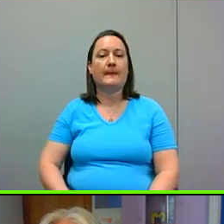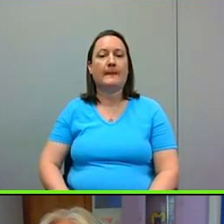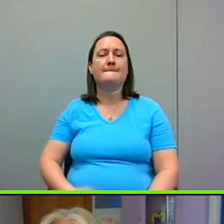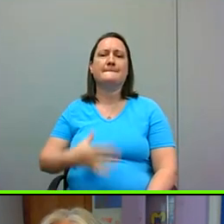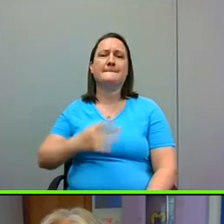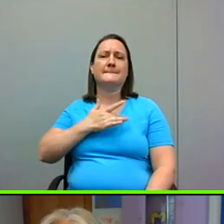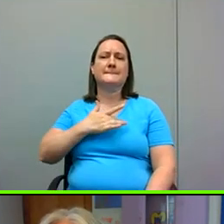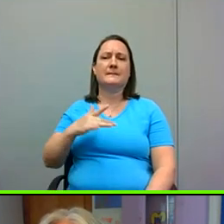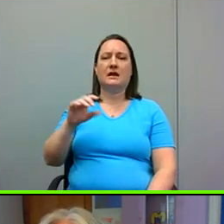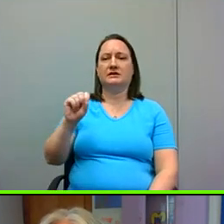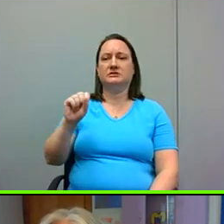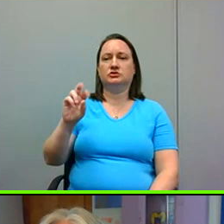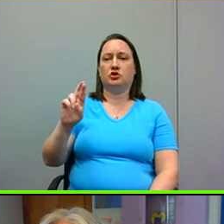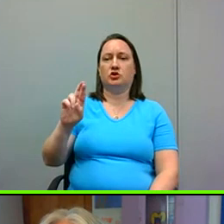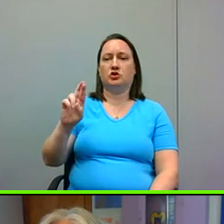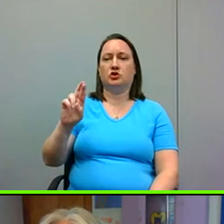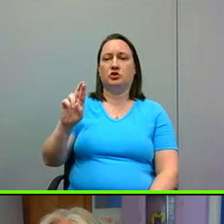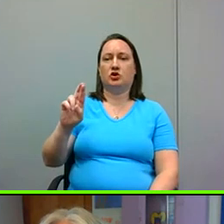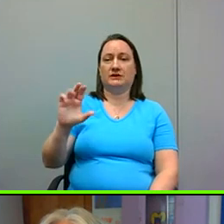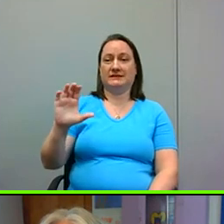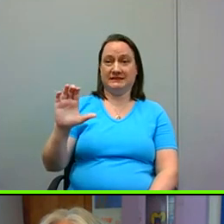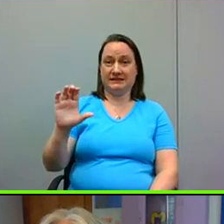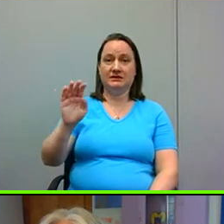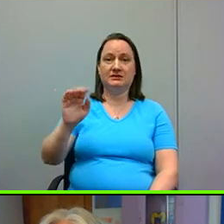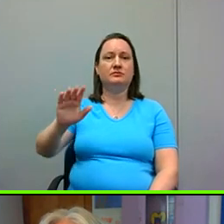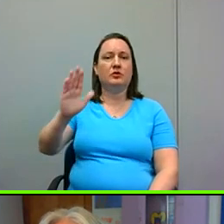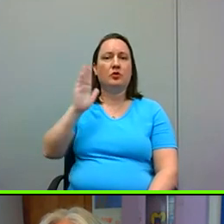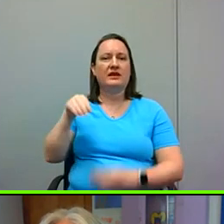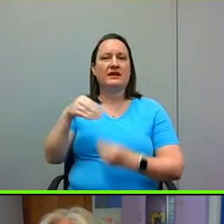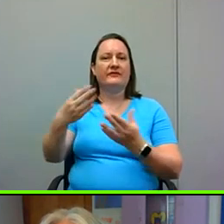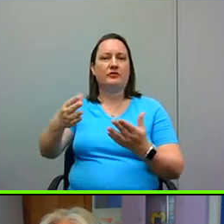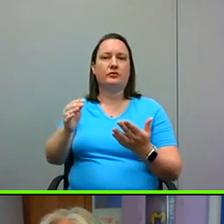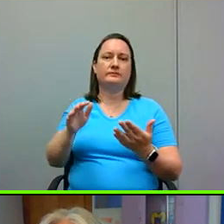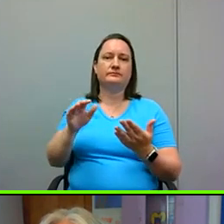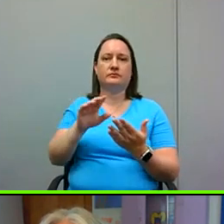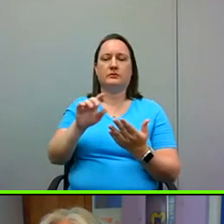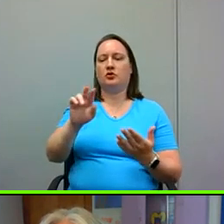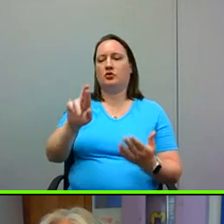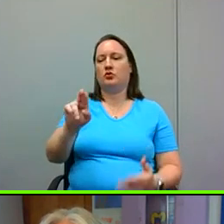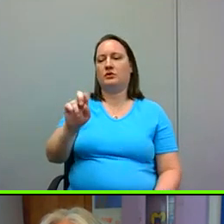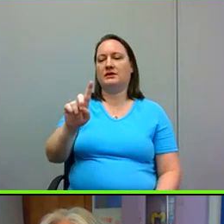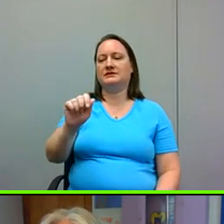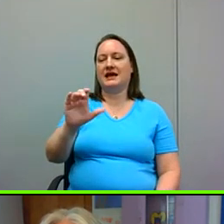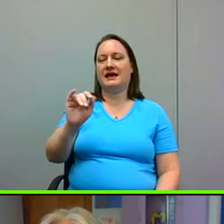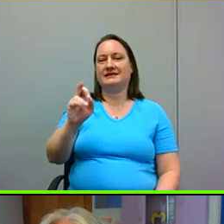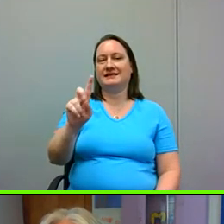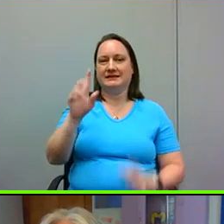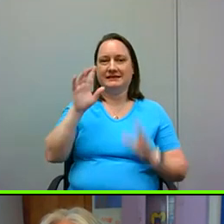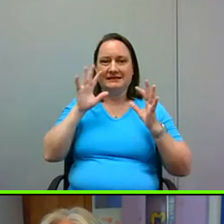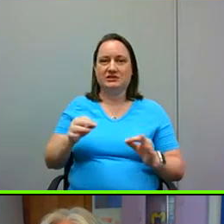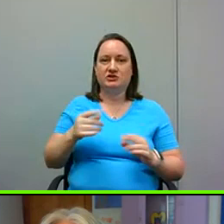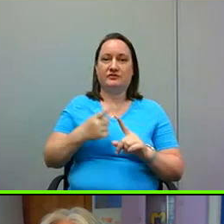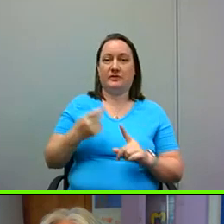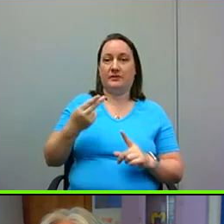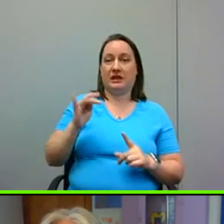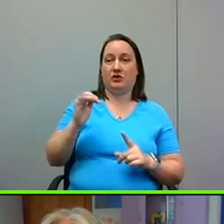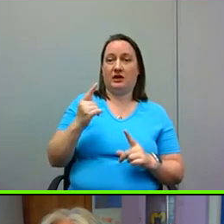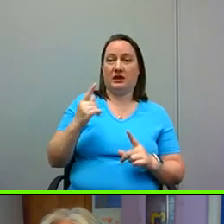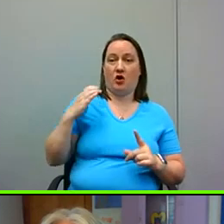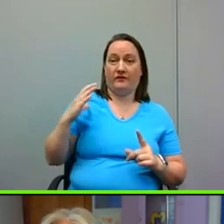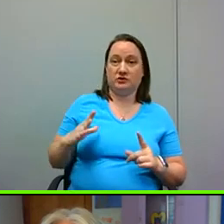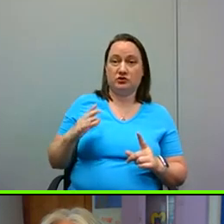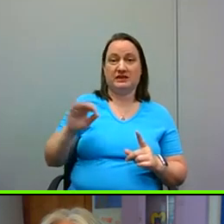Usually the SRC would be provided with redacted decisions for hearing officers and reviews of hearing officer